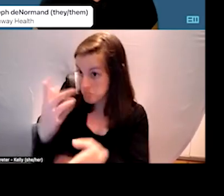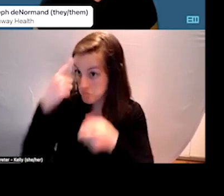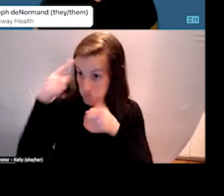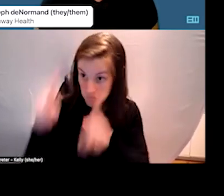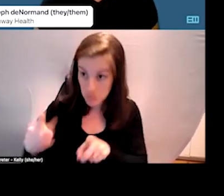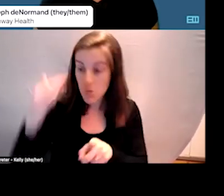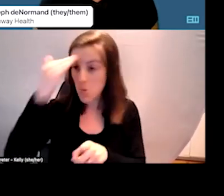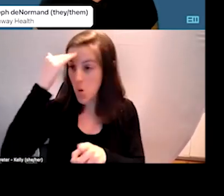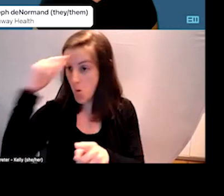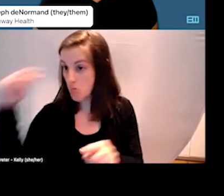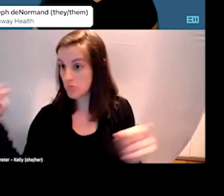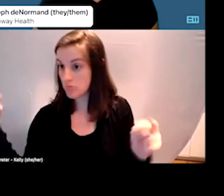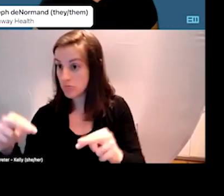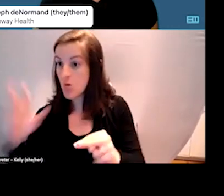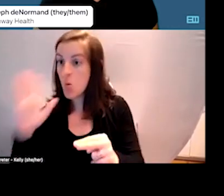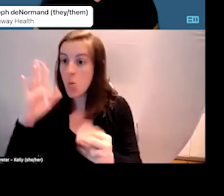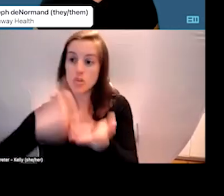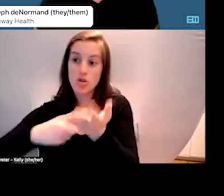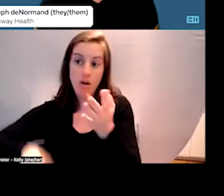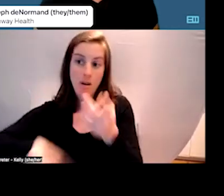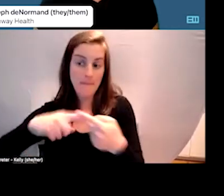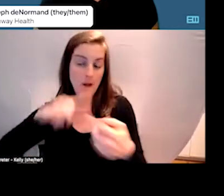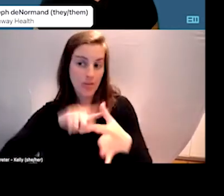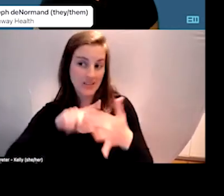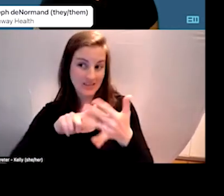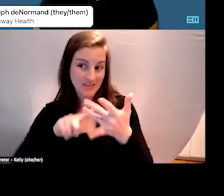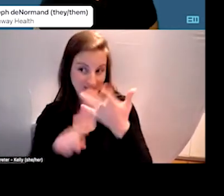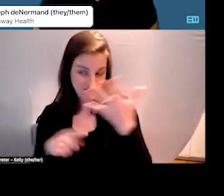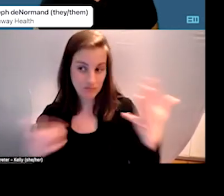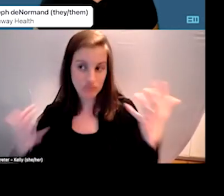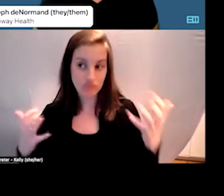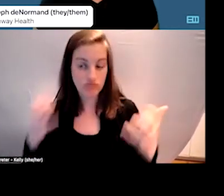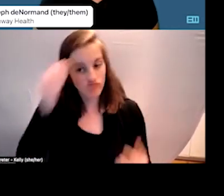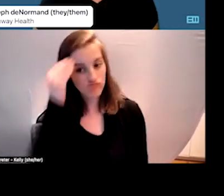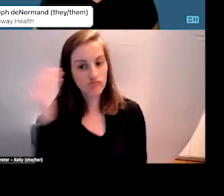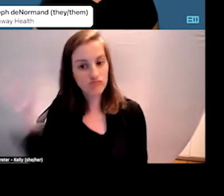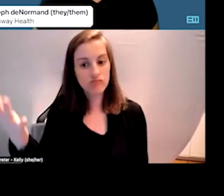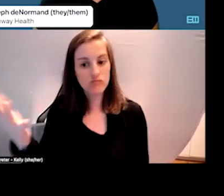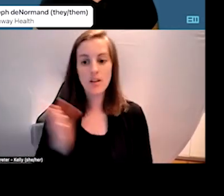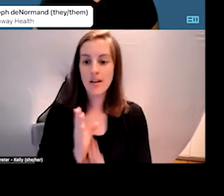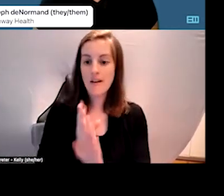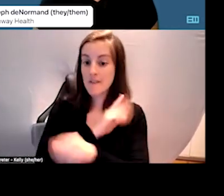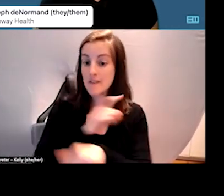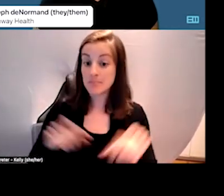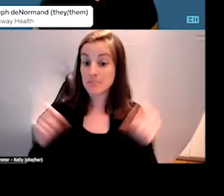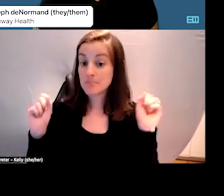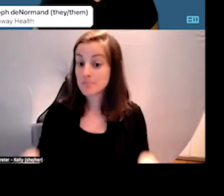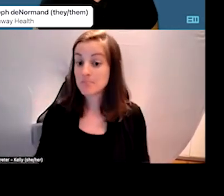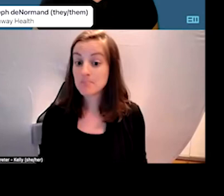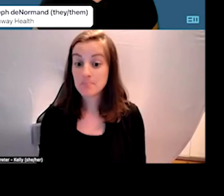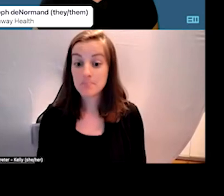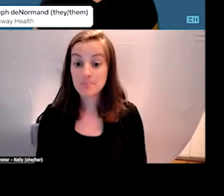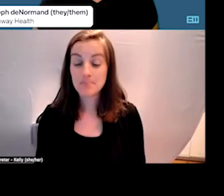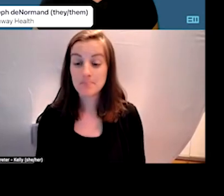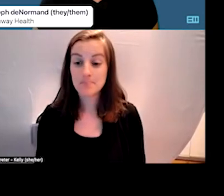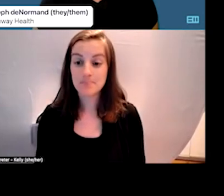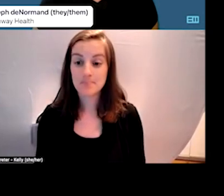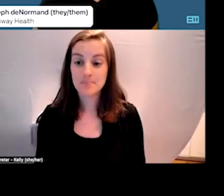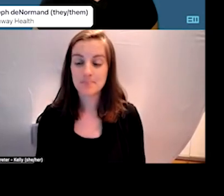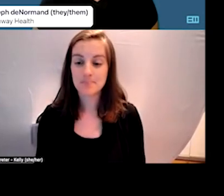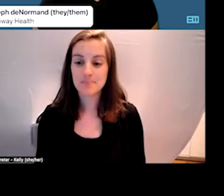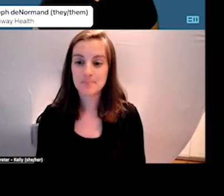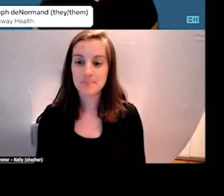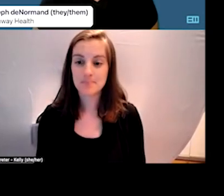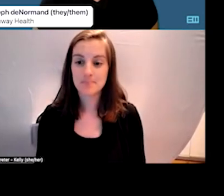both know coming into our visit tomorrow, this is what I want to talk about. And then, as I also have